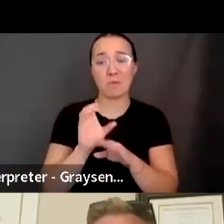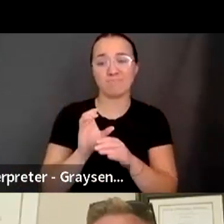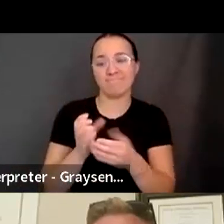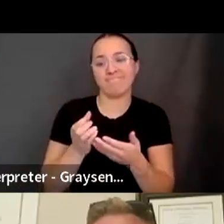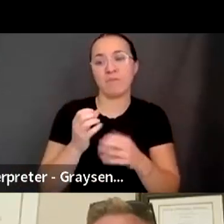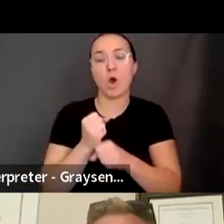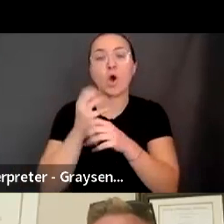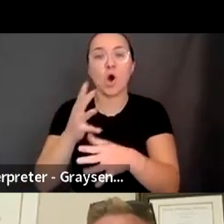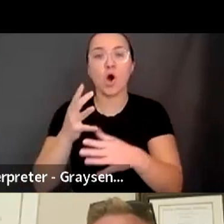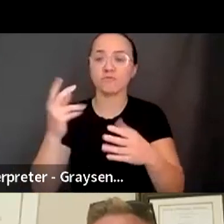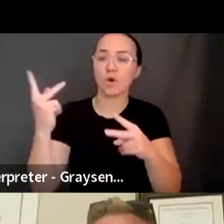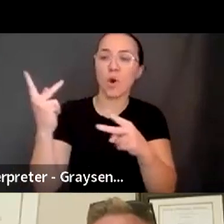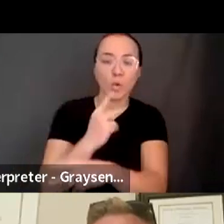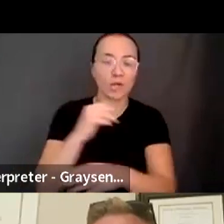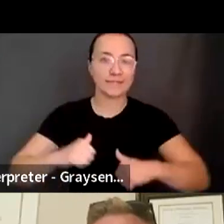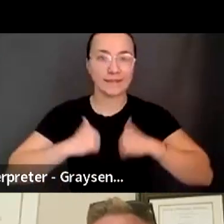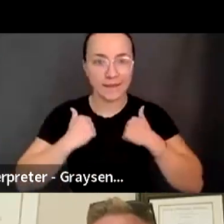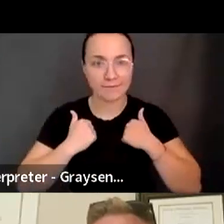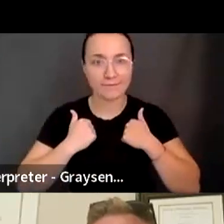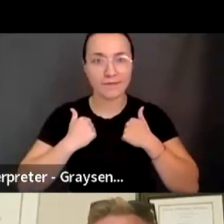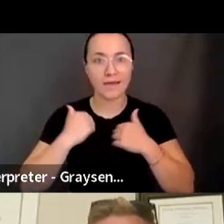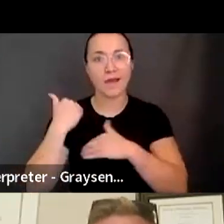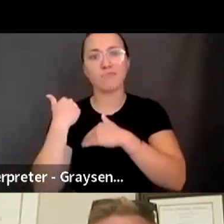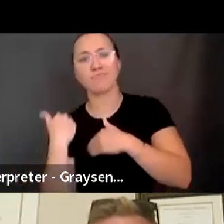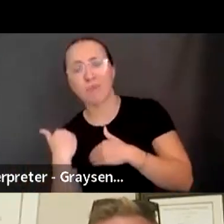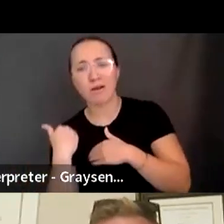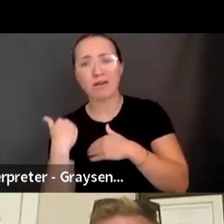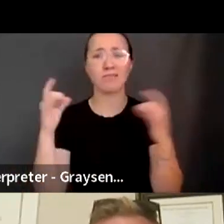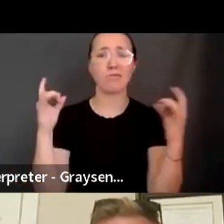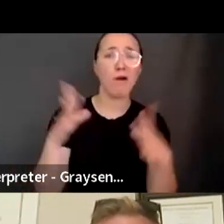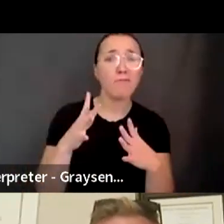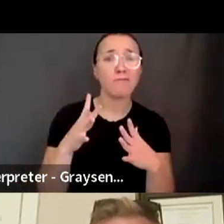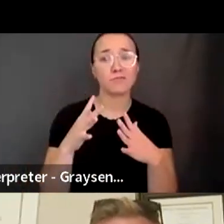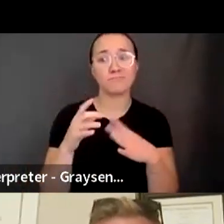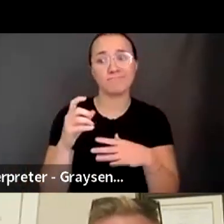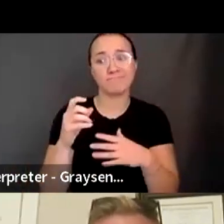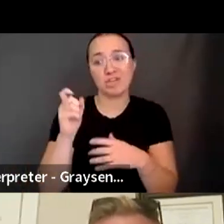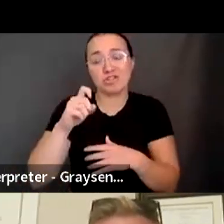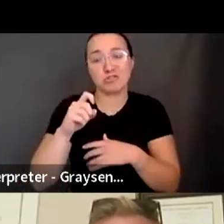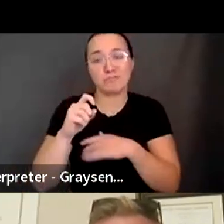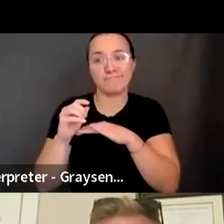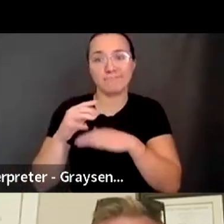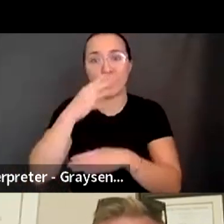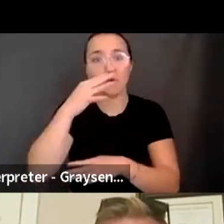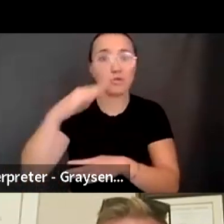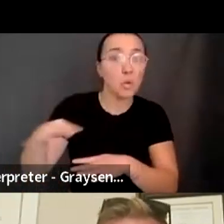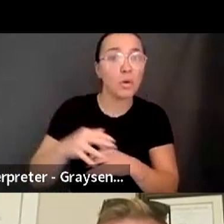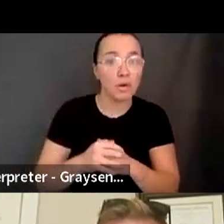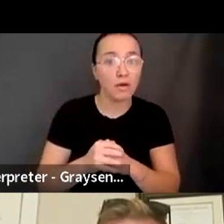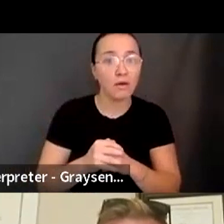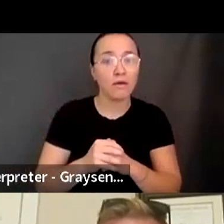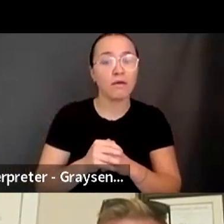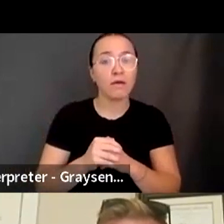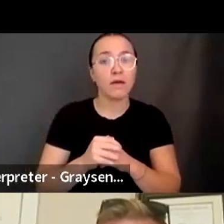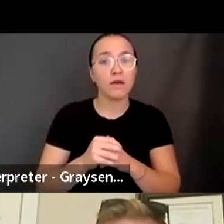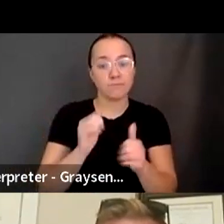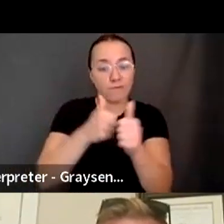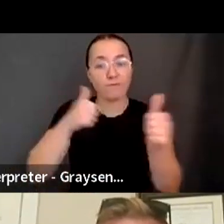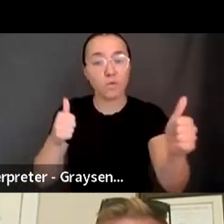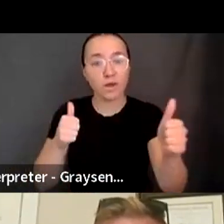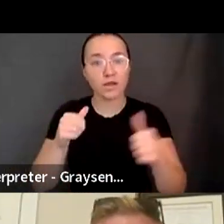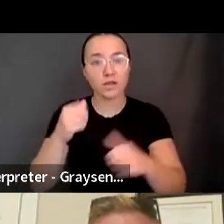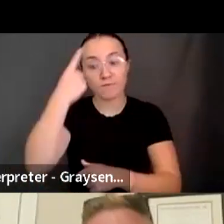that it's a burden, it's a tragedy, it's something to be avoided for the person herself.